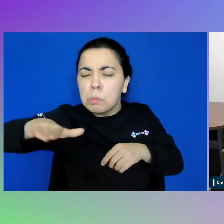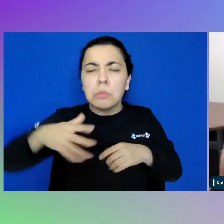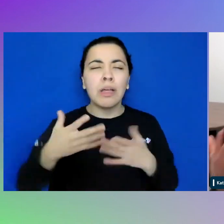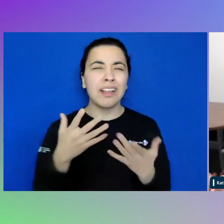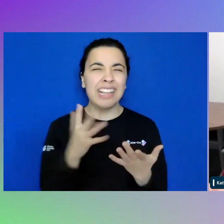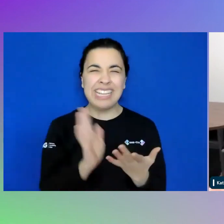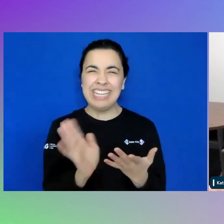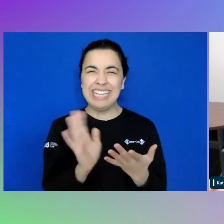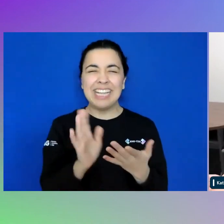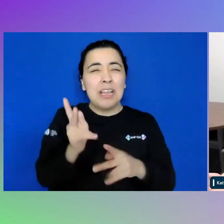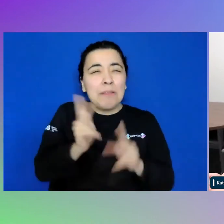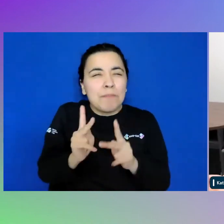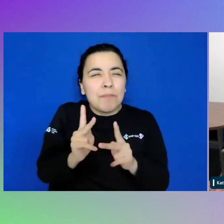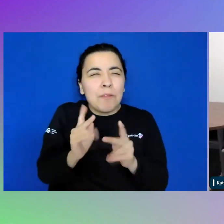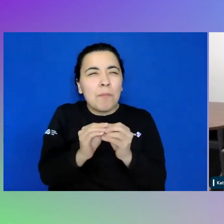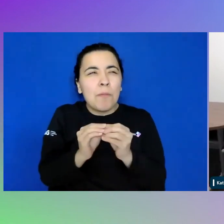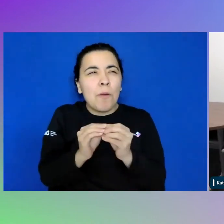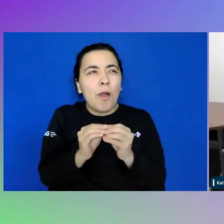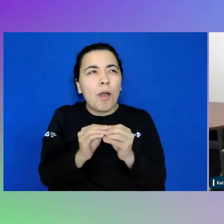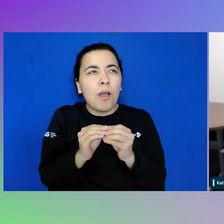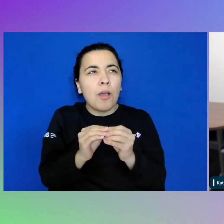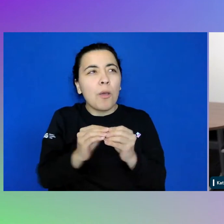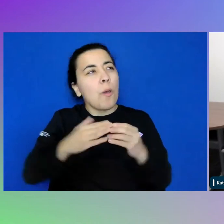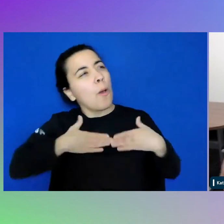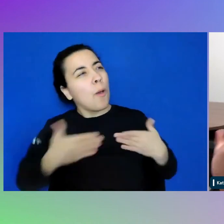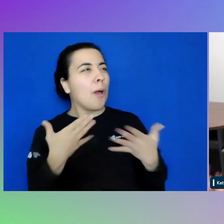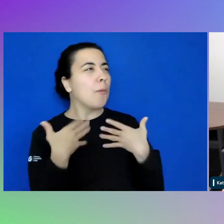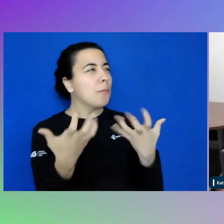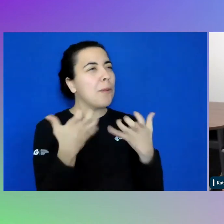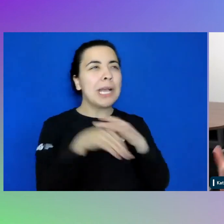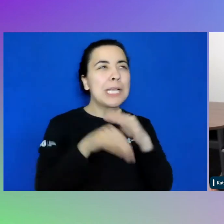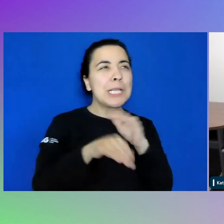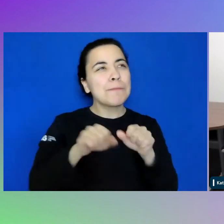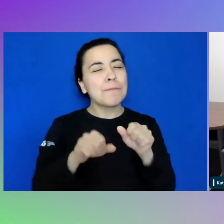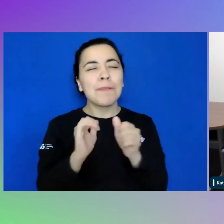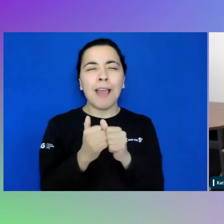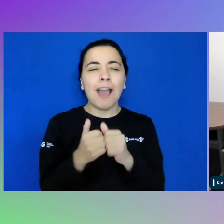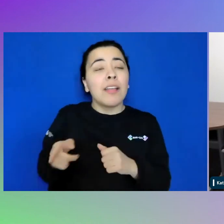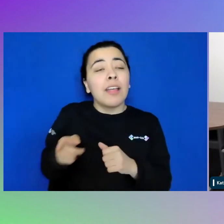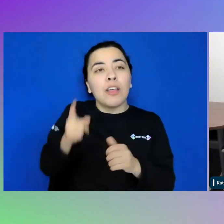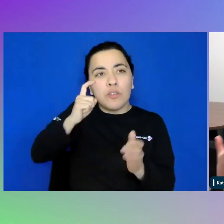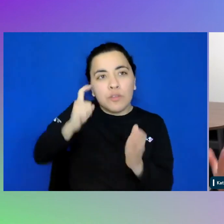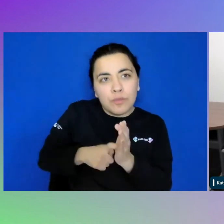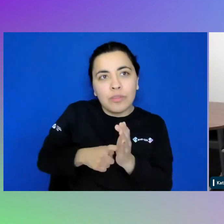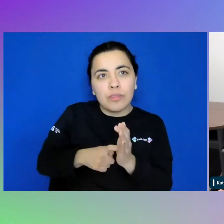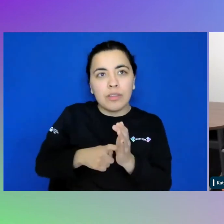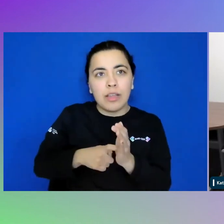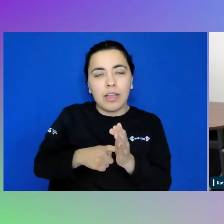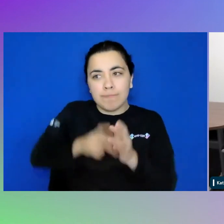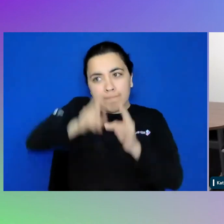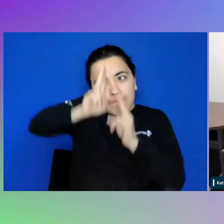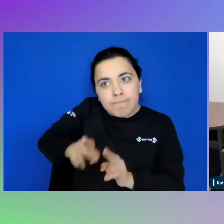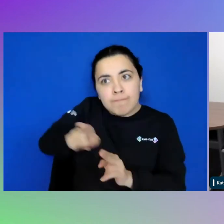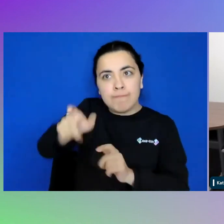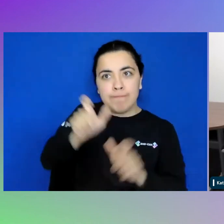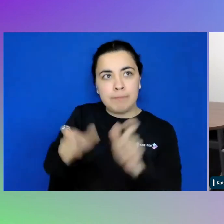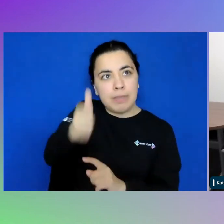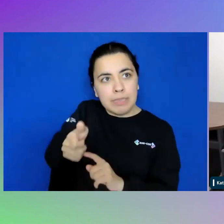people to really buy in more universally to accessibility is to recognize and celebrate the folks who are doing